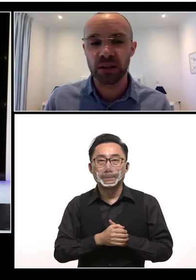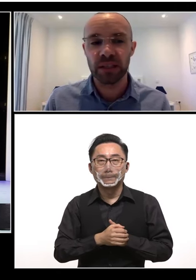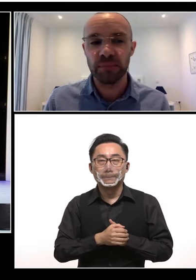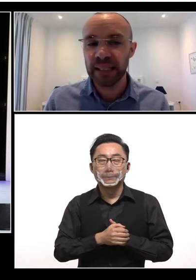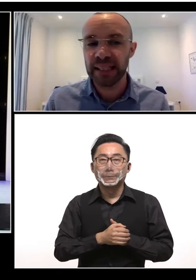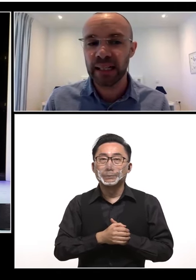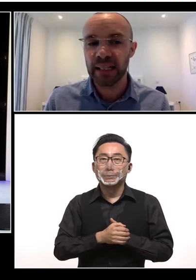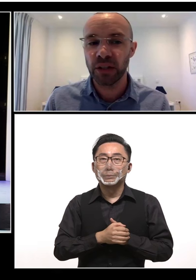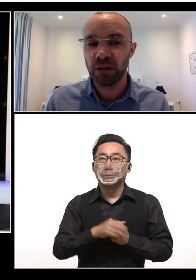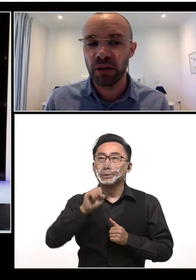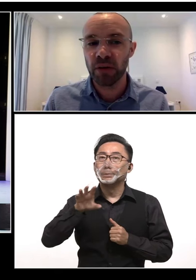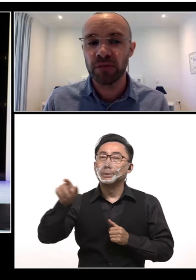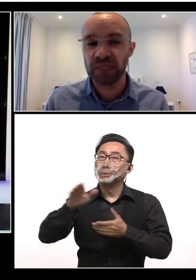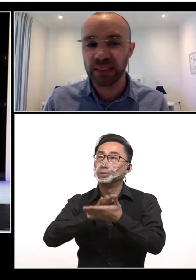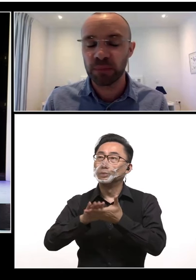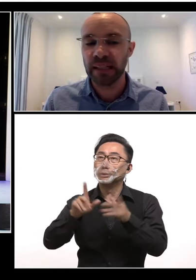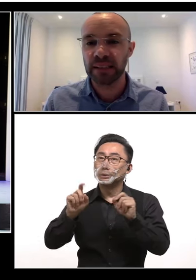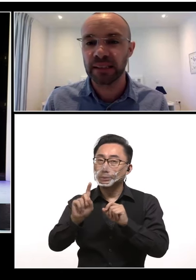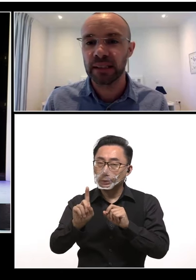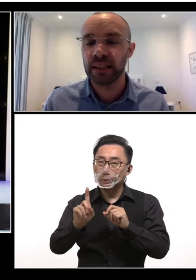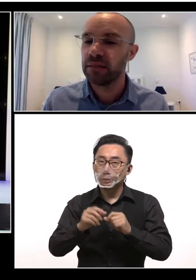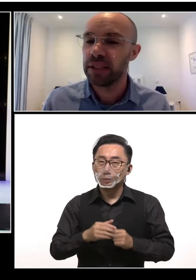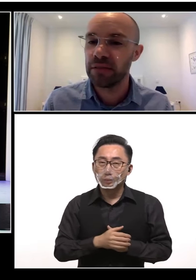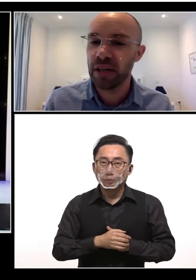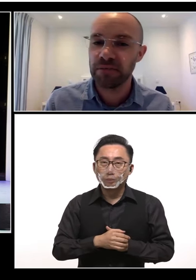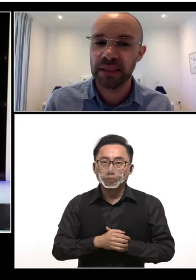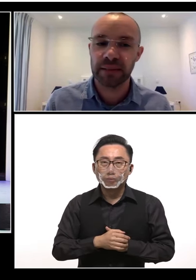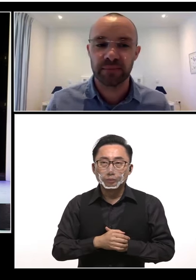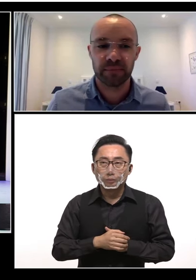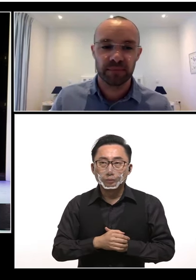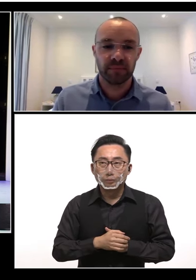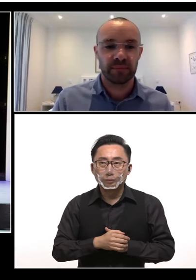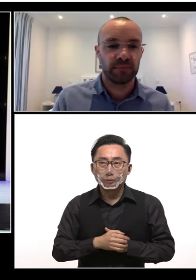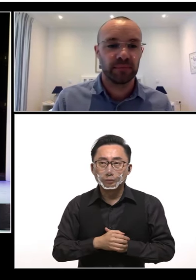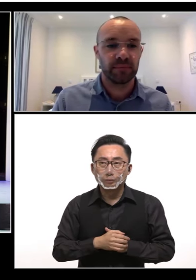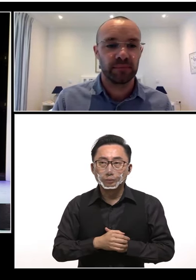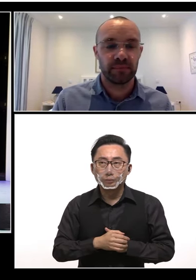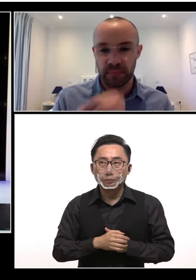culture, BSL, and your own physical practice? Video 5, please.